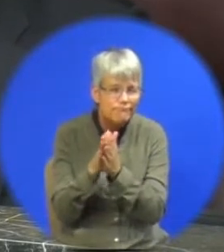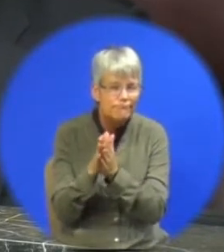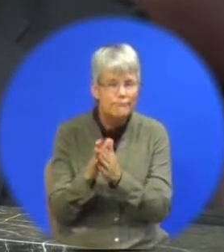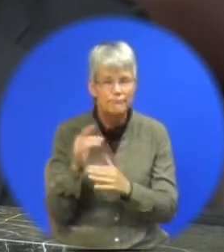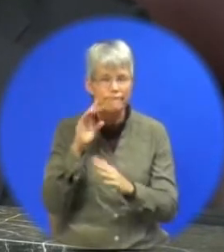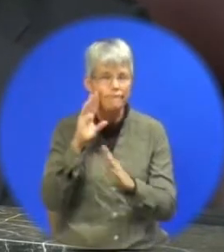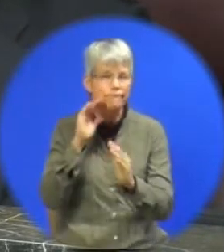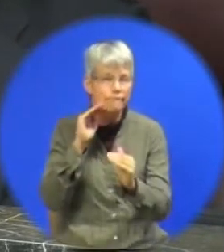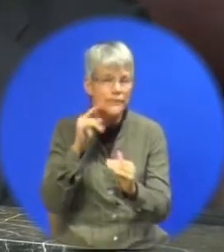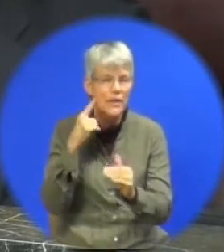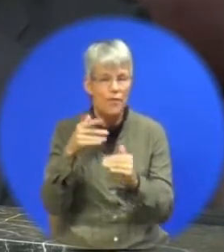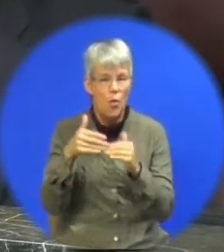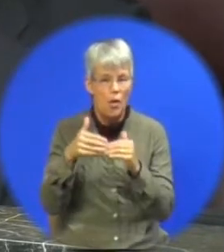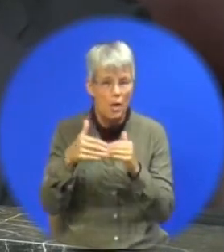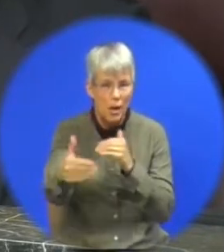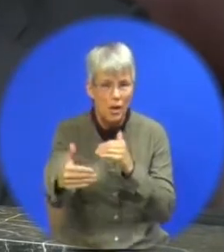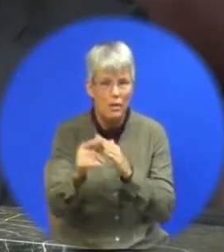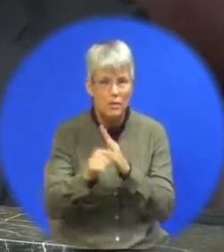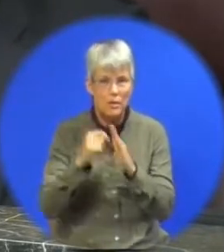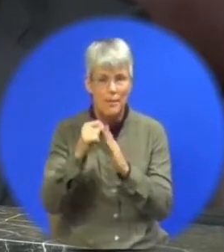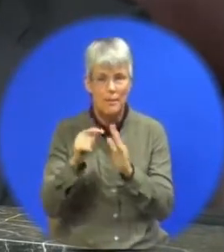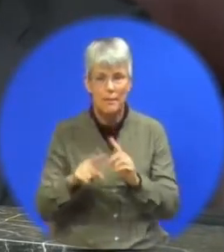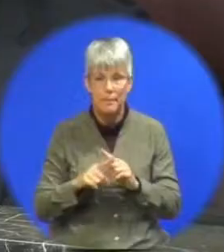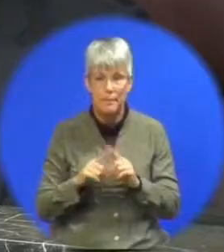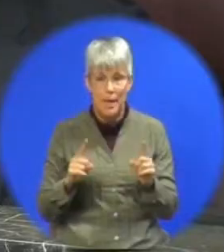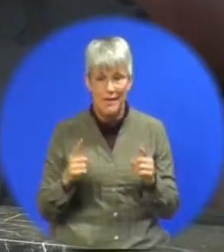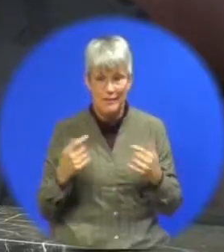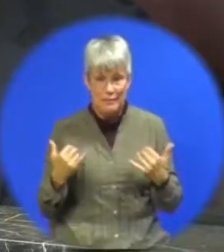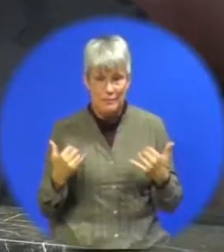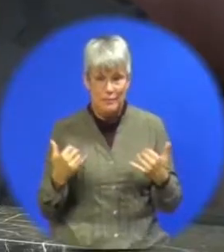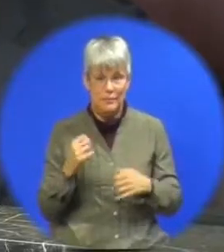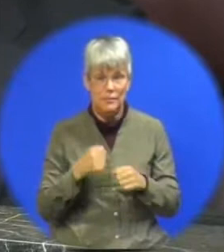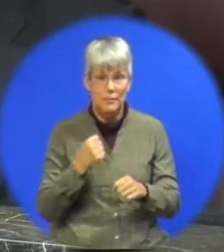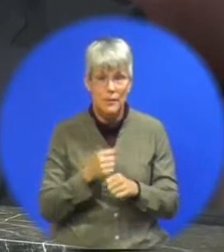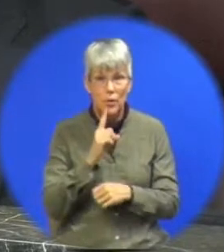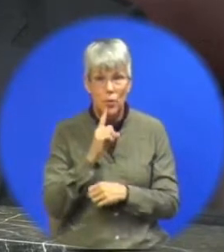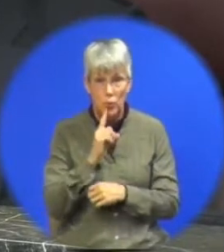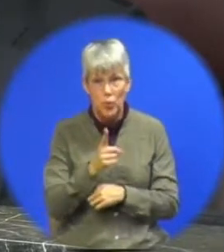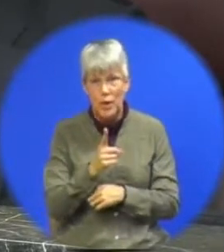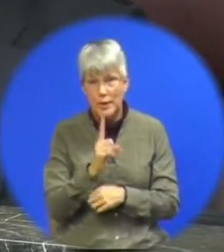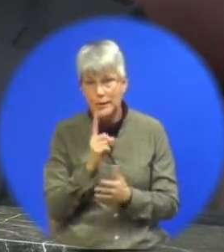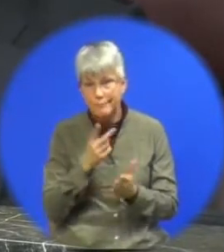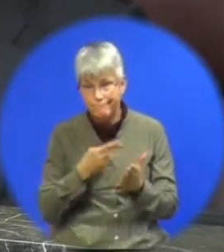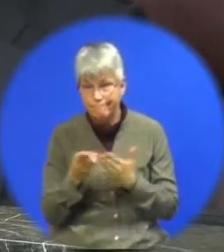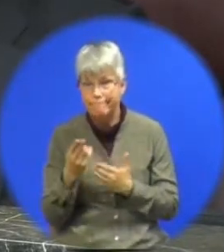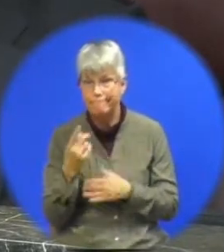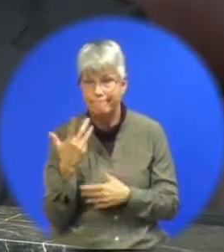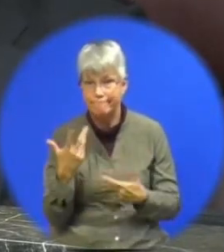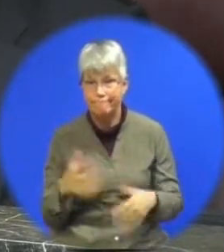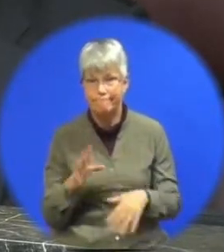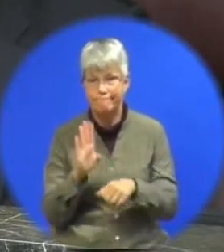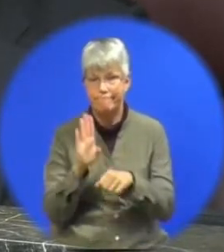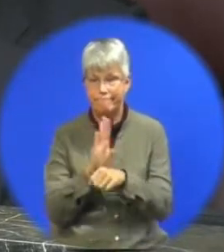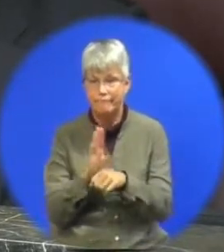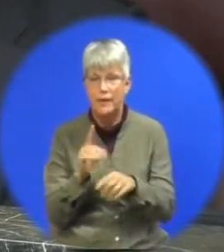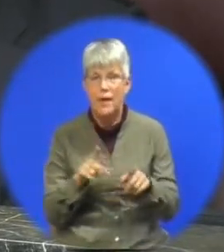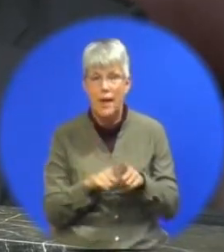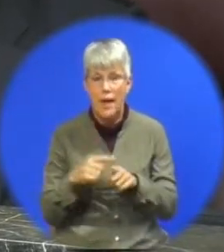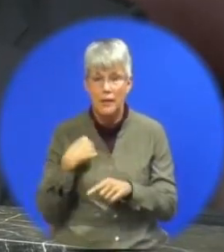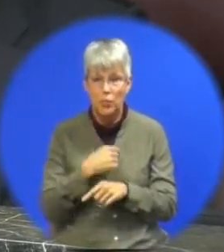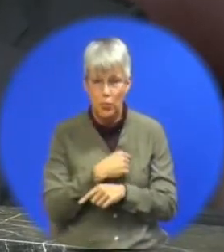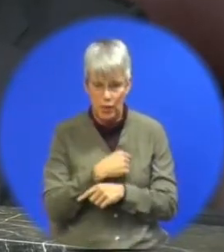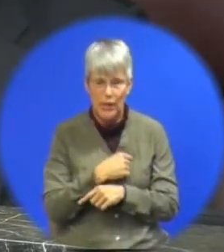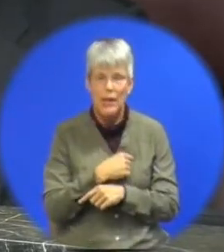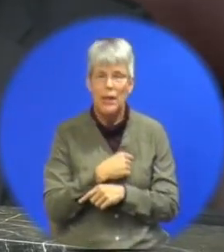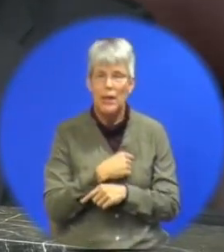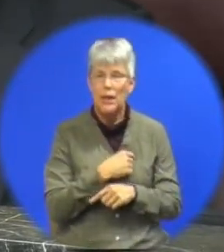time. But that's probably never been as true as it is this year as we leave 2020